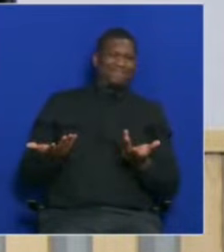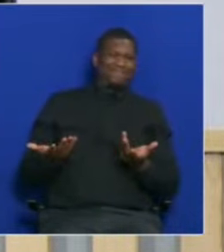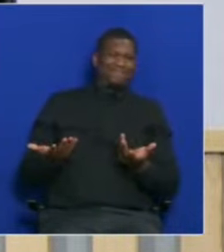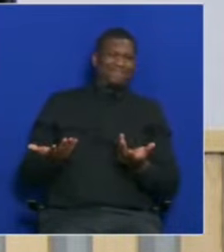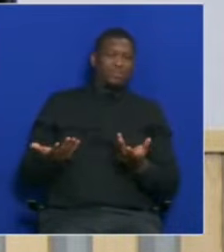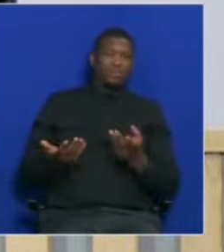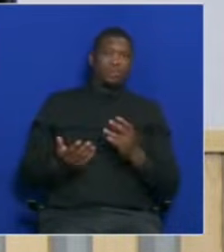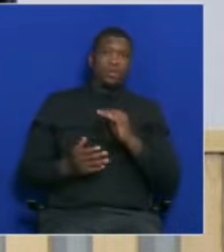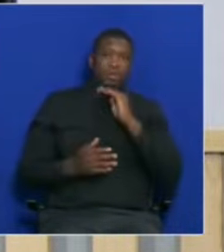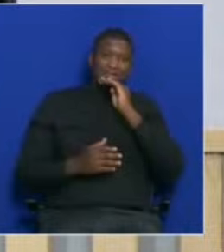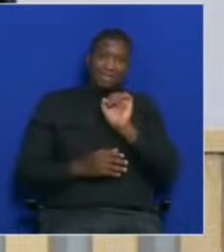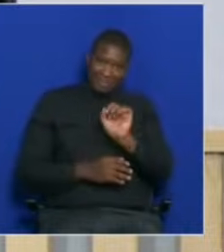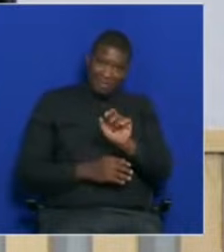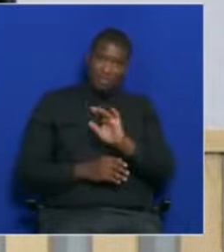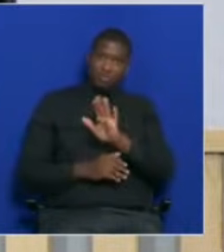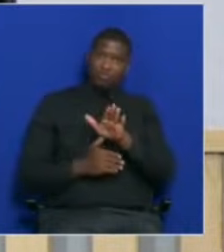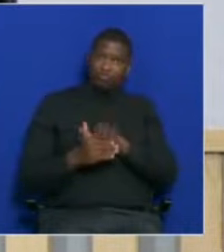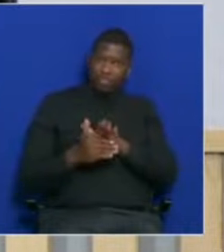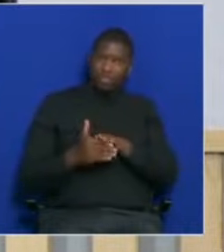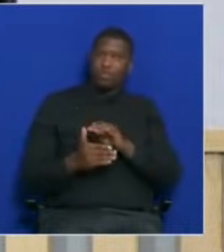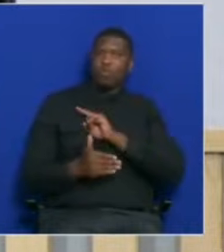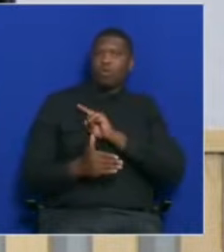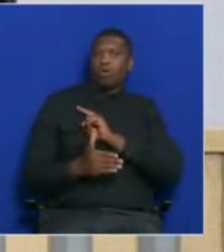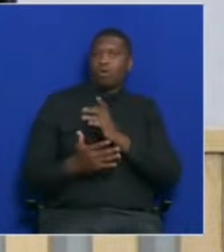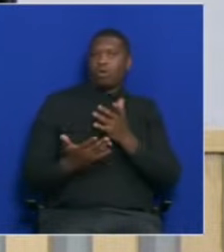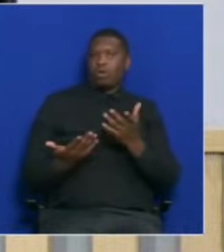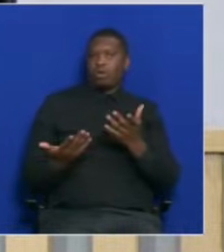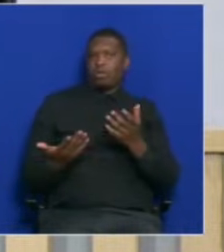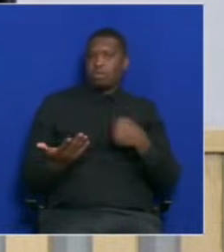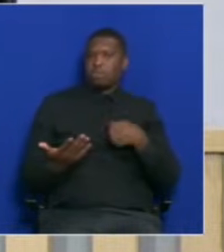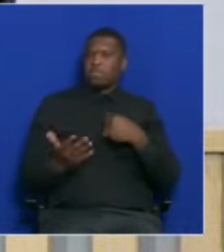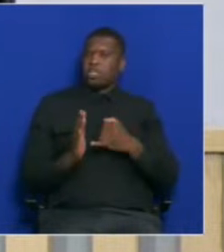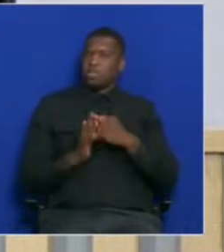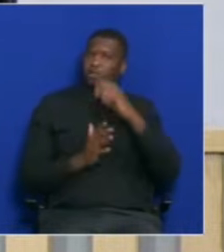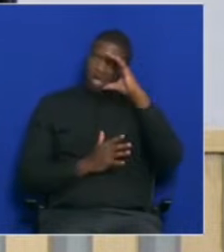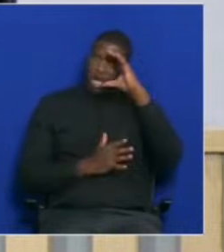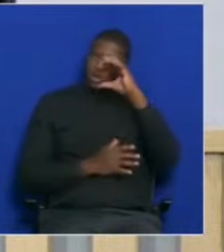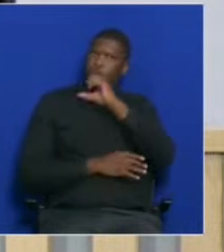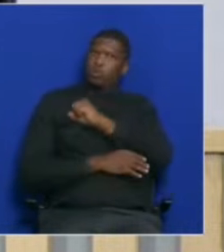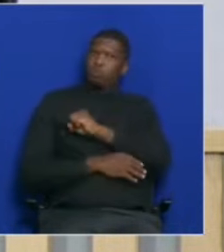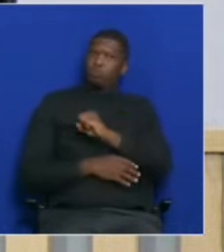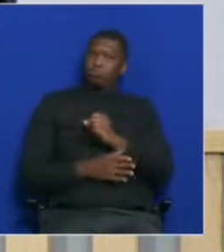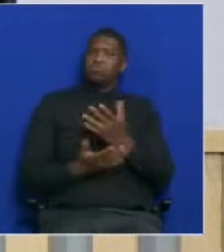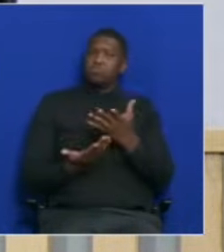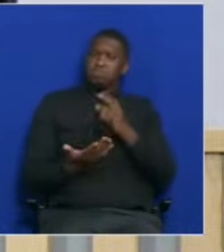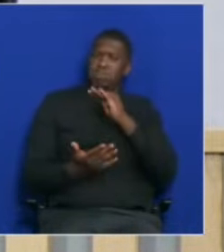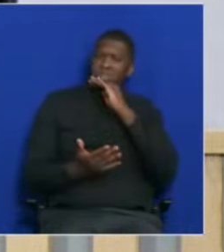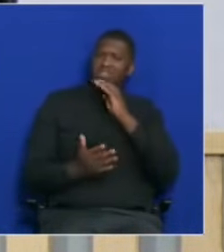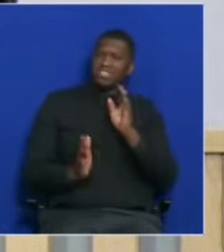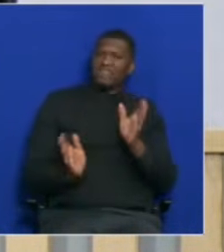why I had assumed that it must have been authorized.